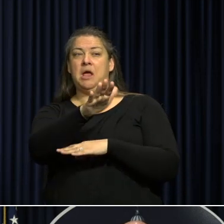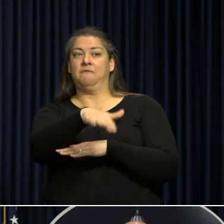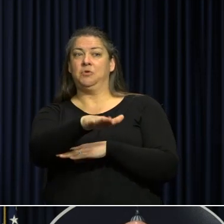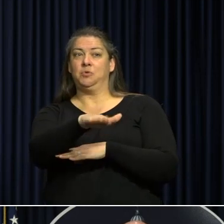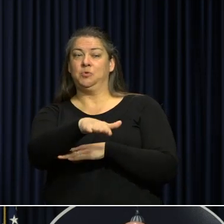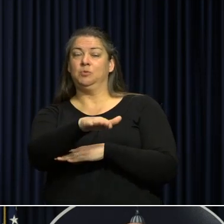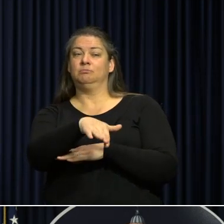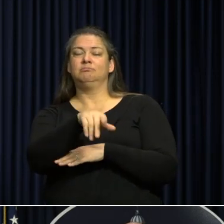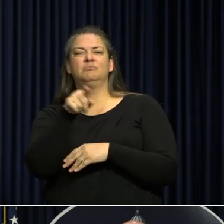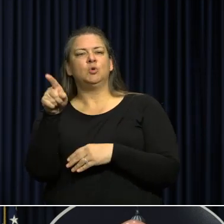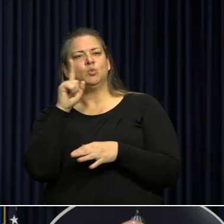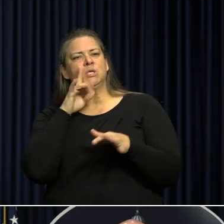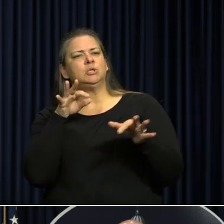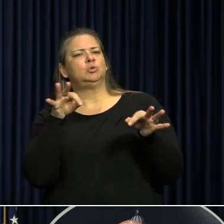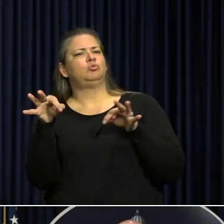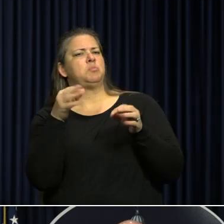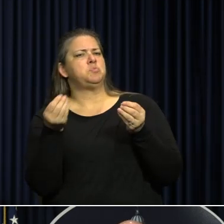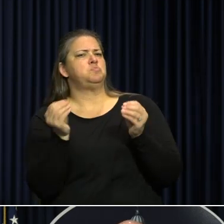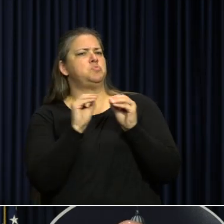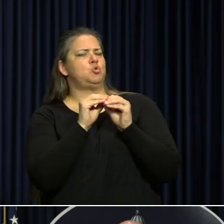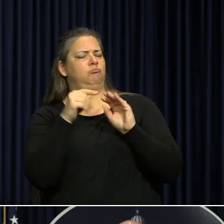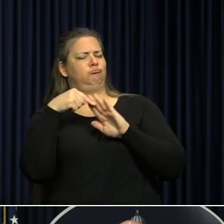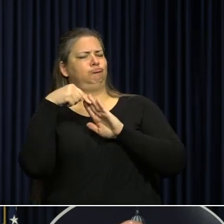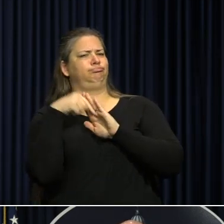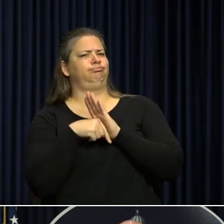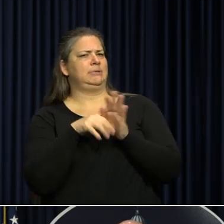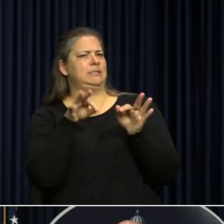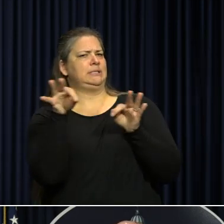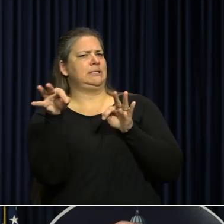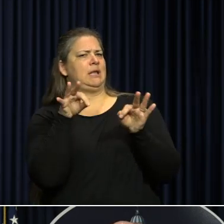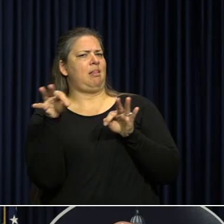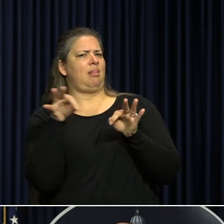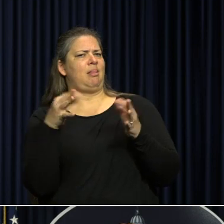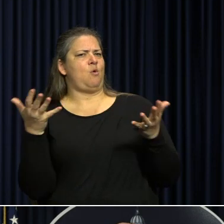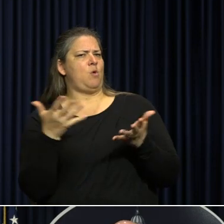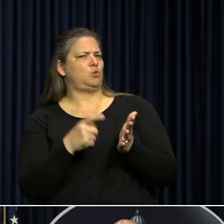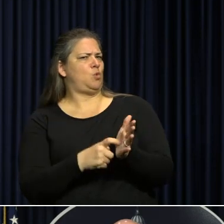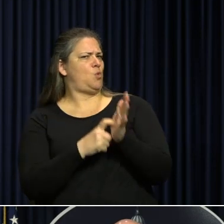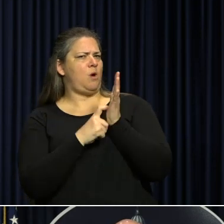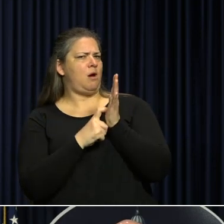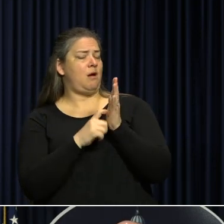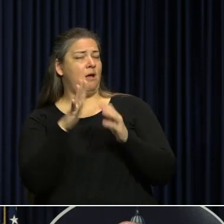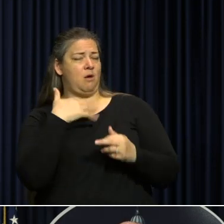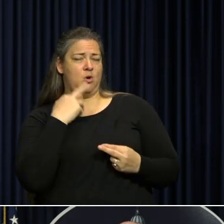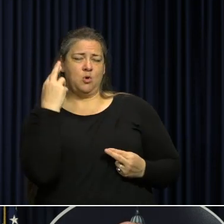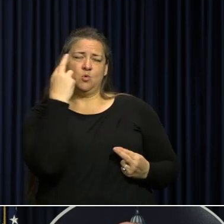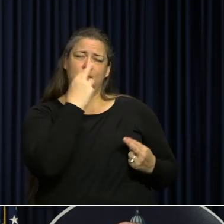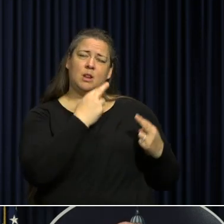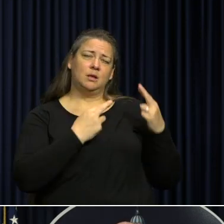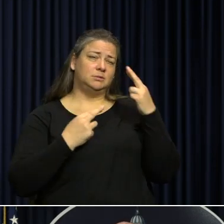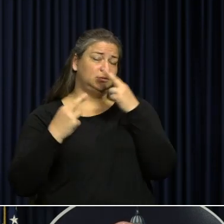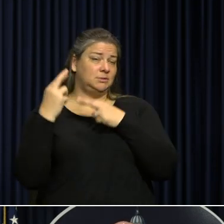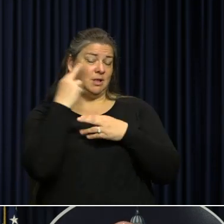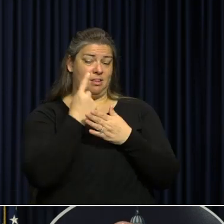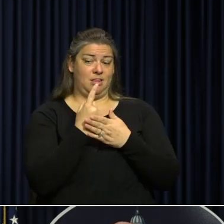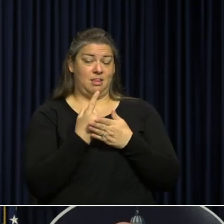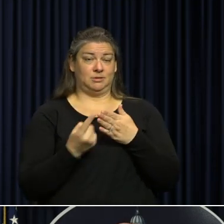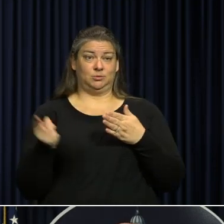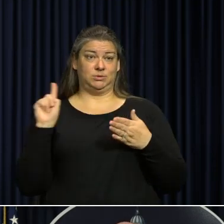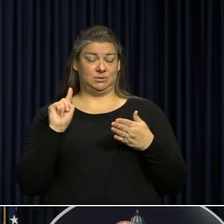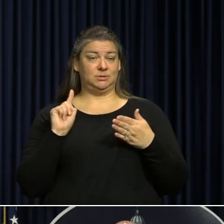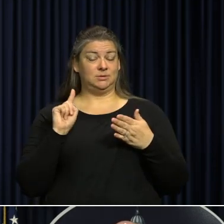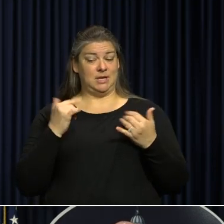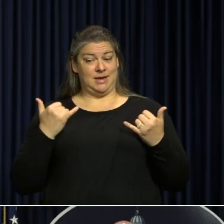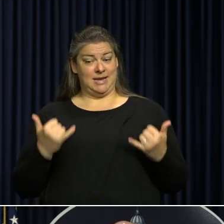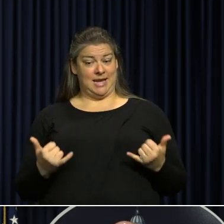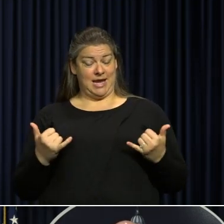that describes a little more detail about what's required. I realize that I announced this last week and that now